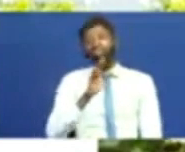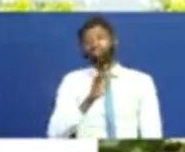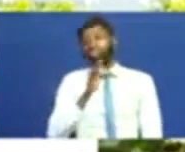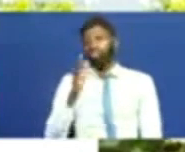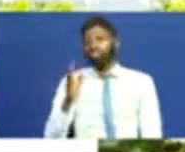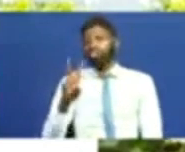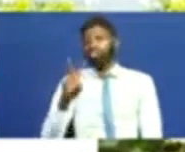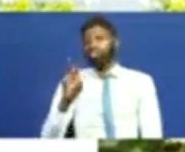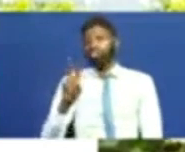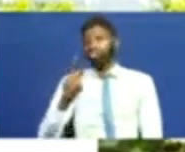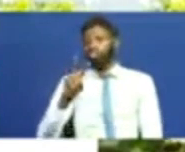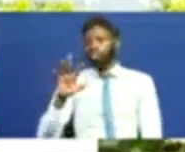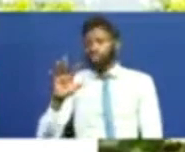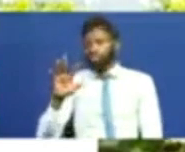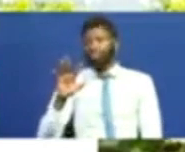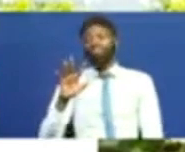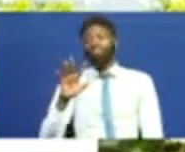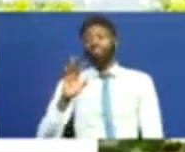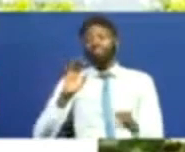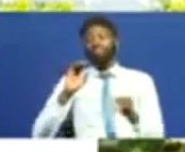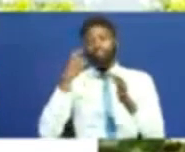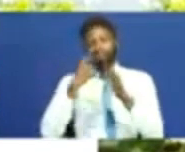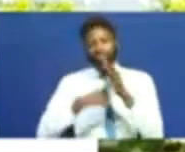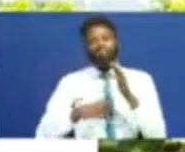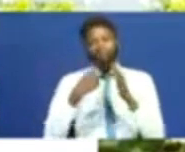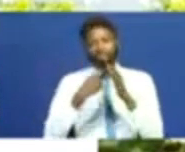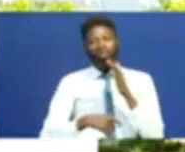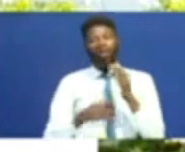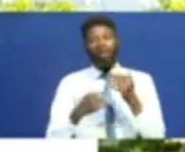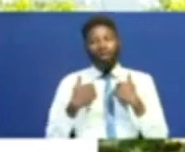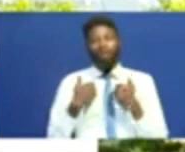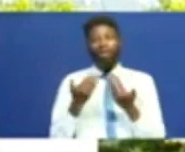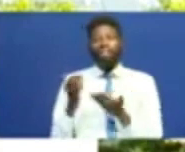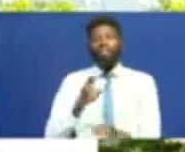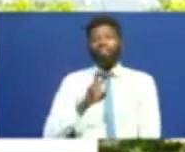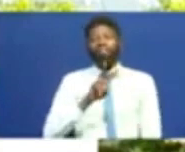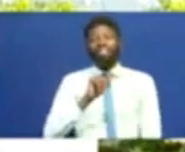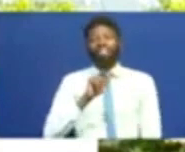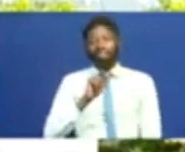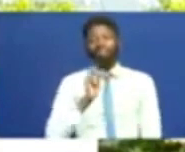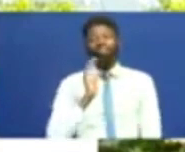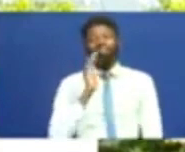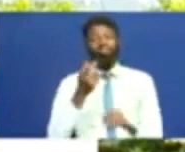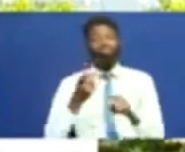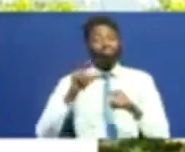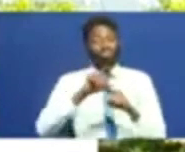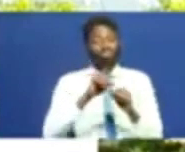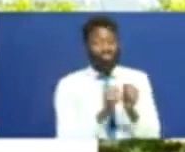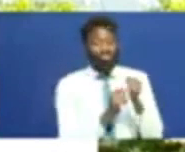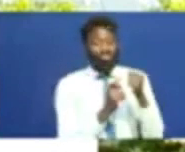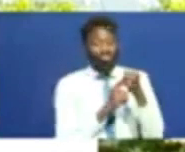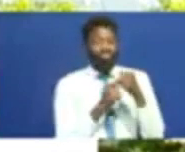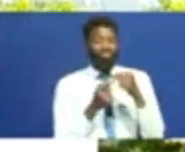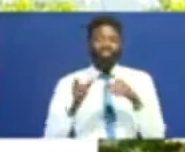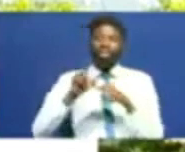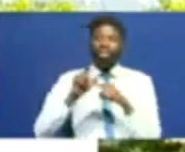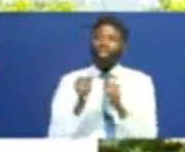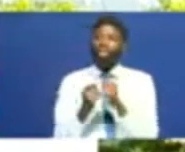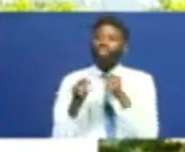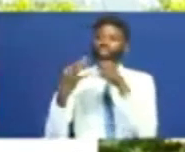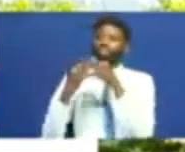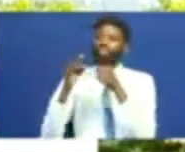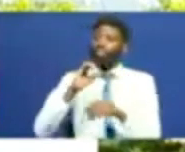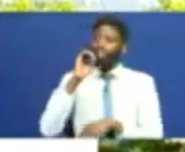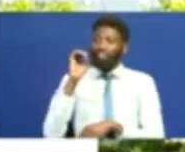2024-2025, you can see a number of taxation in terms of the VAT itself. It will be raised from 16% to 18% in the coming year. And you know